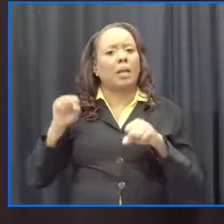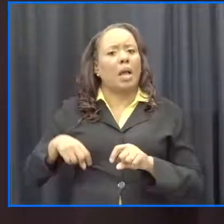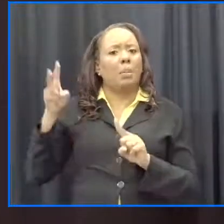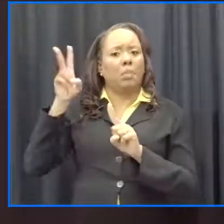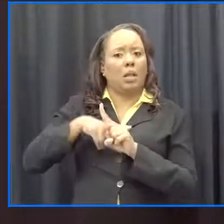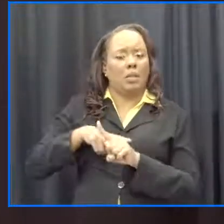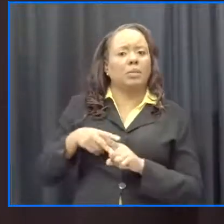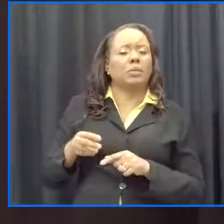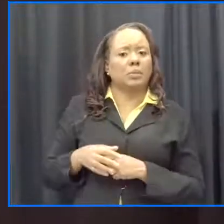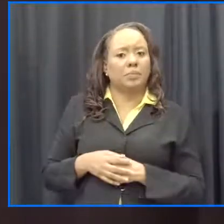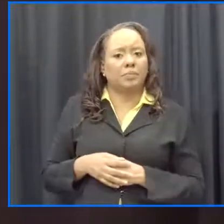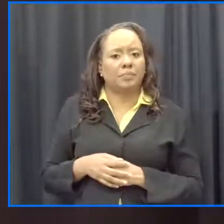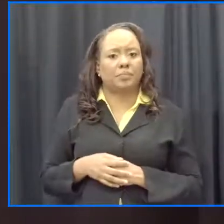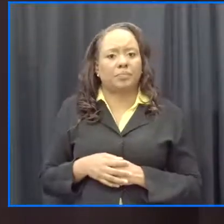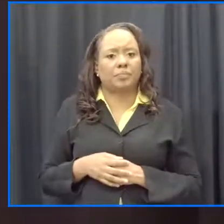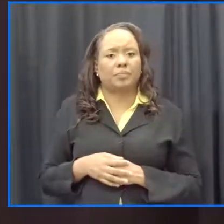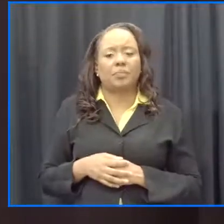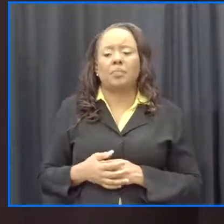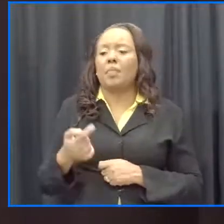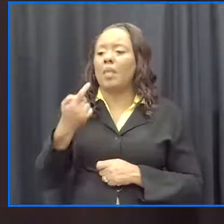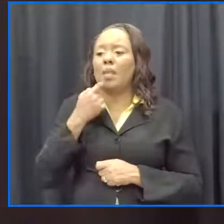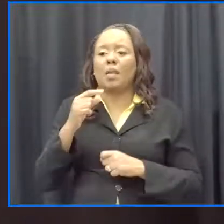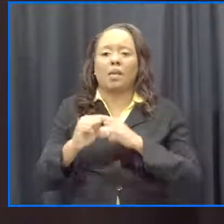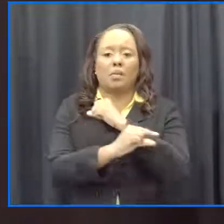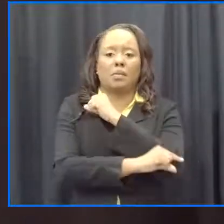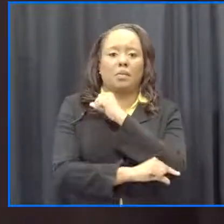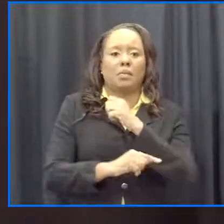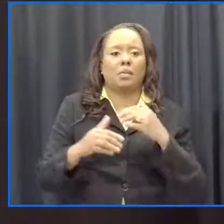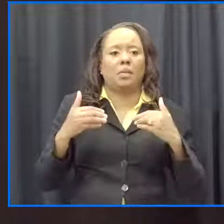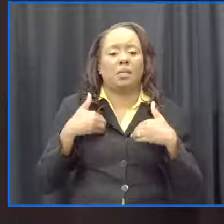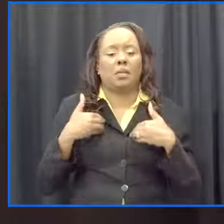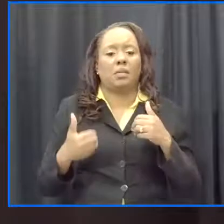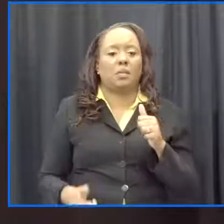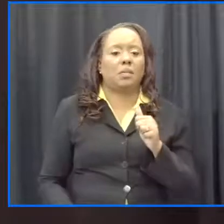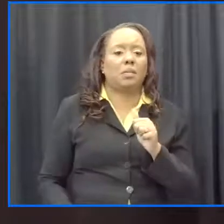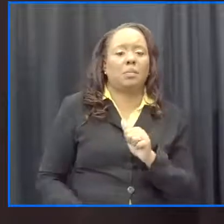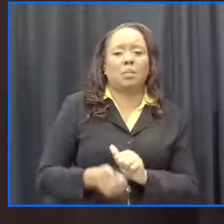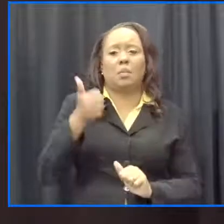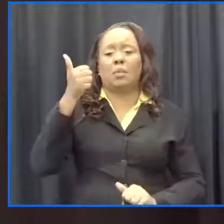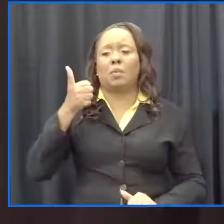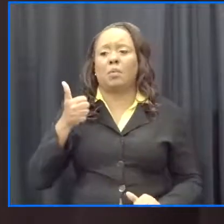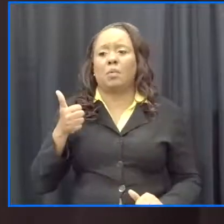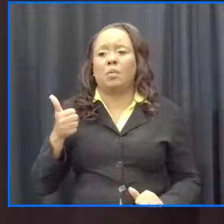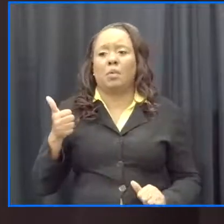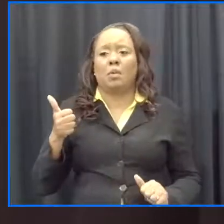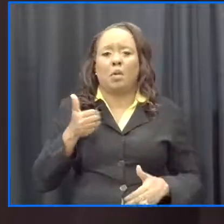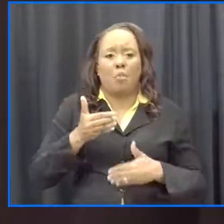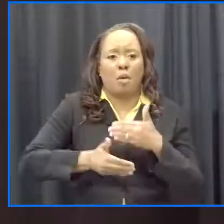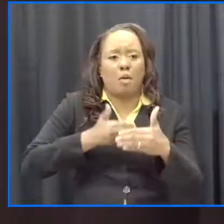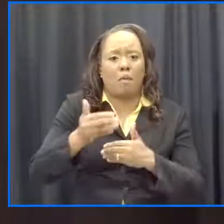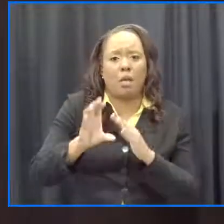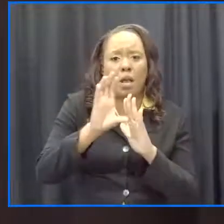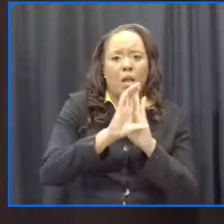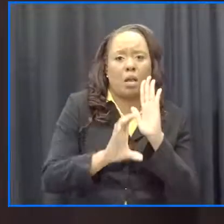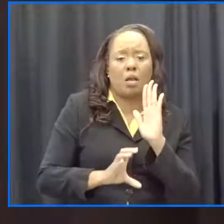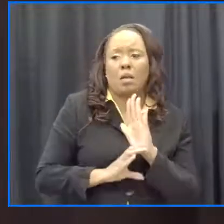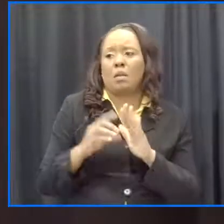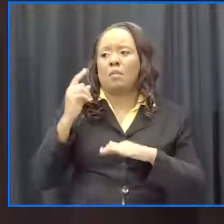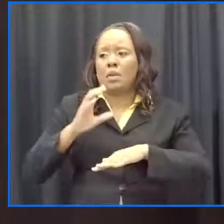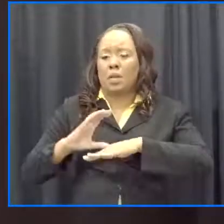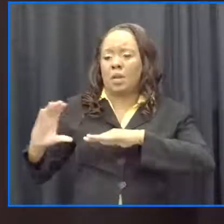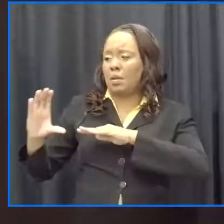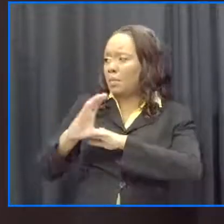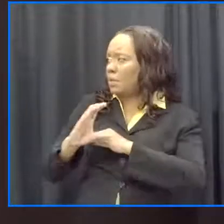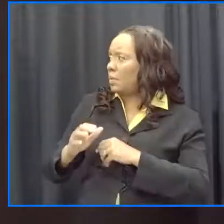consider. He observed that Guyana has the most advanced constitution in the